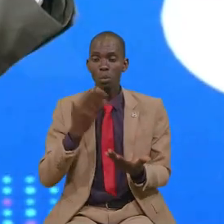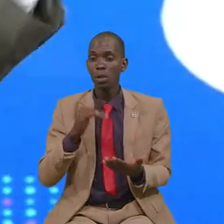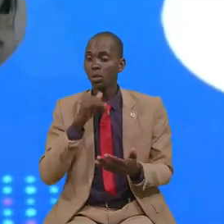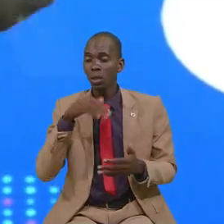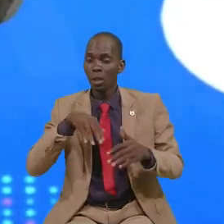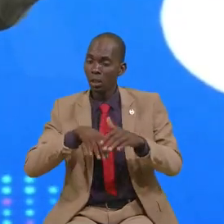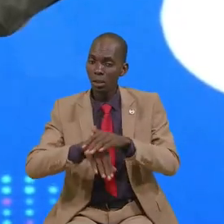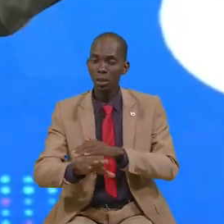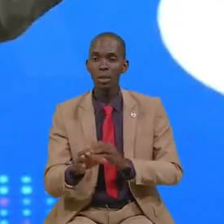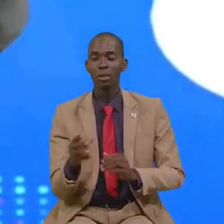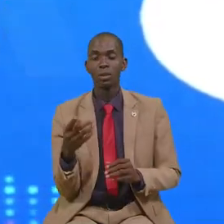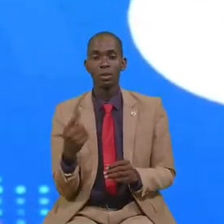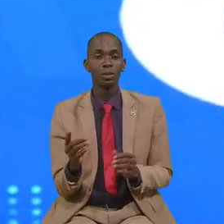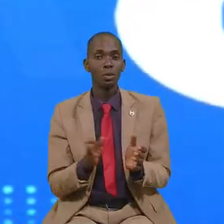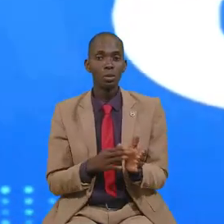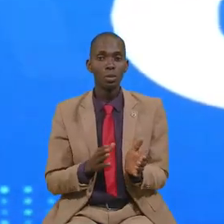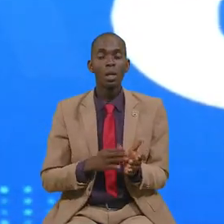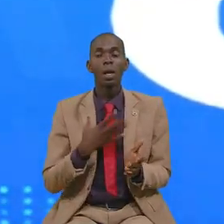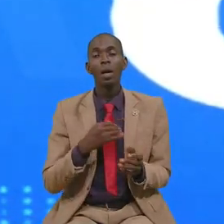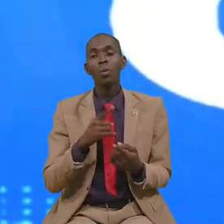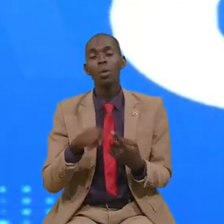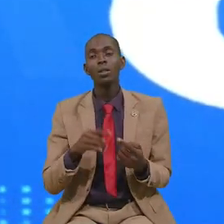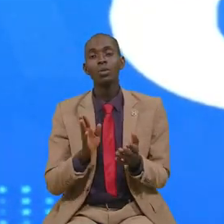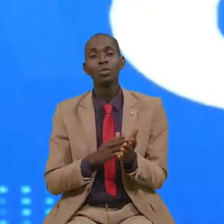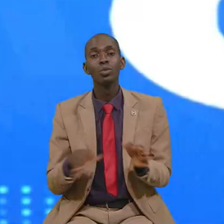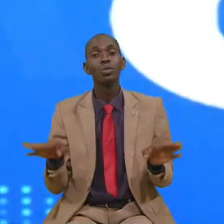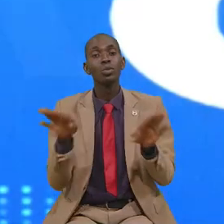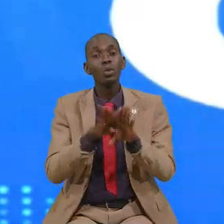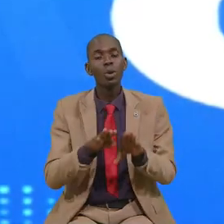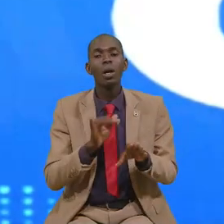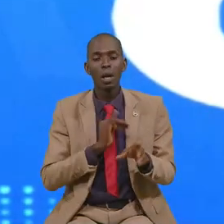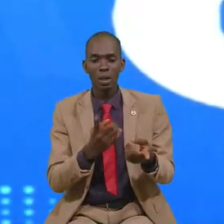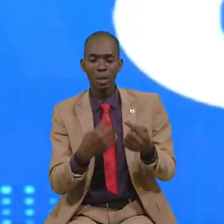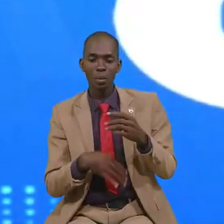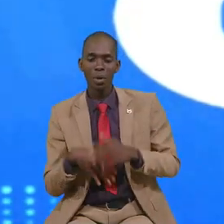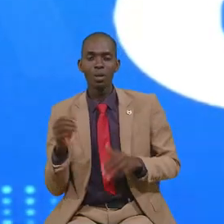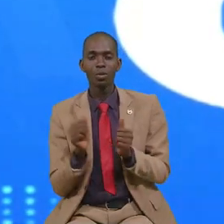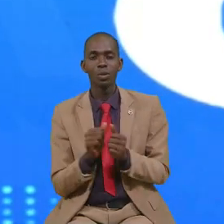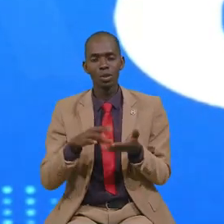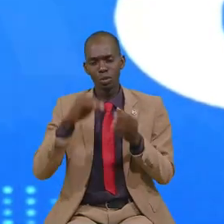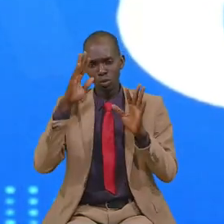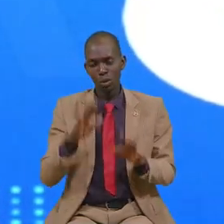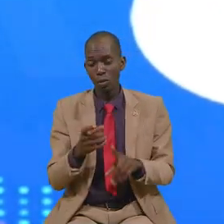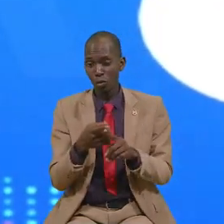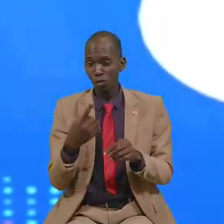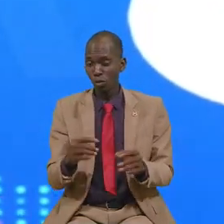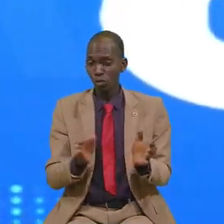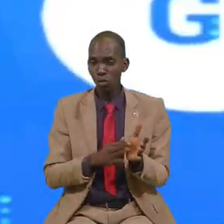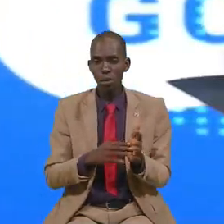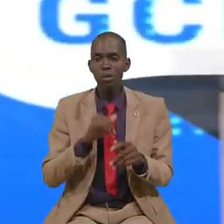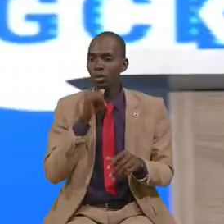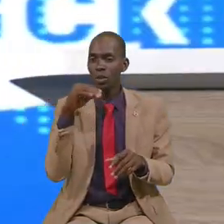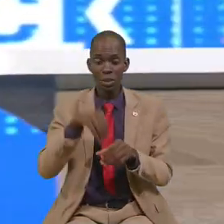I come out with them, I come home, and it's like I've gone to school. But this particular day,